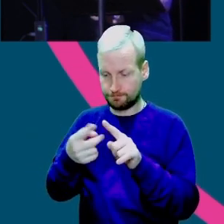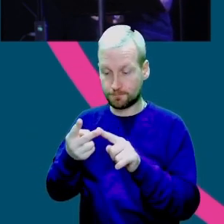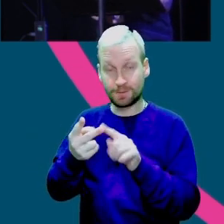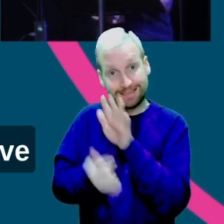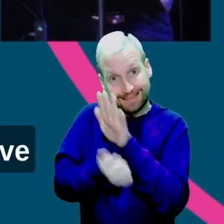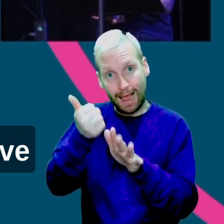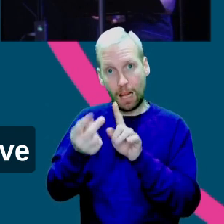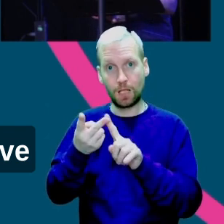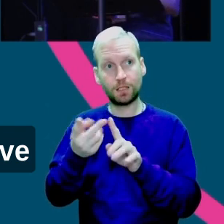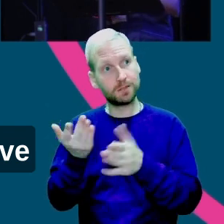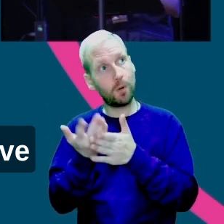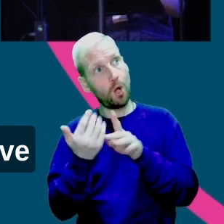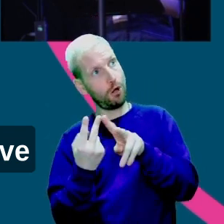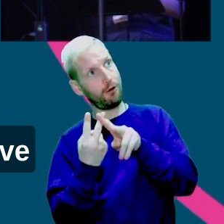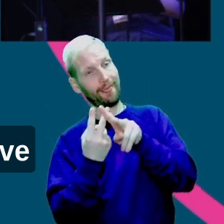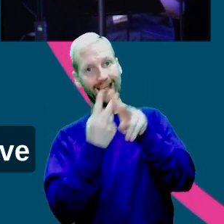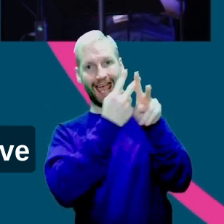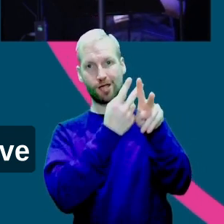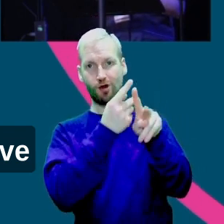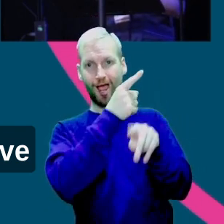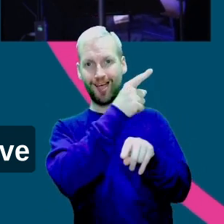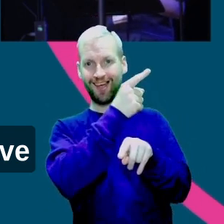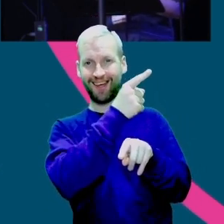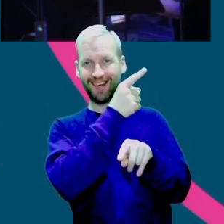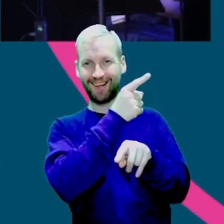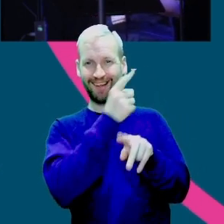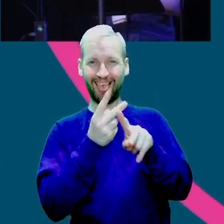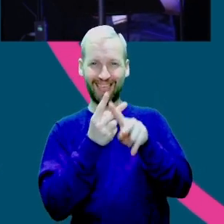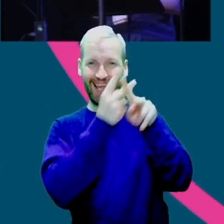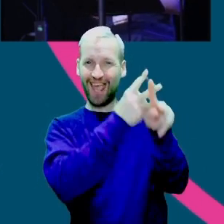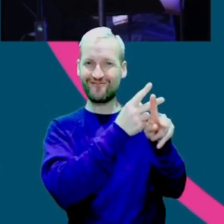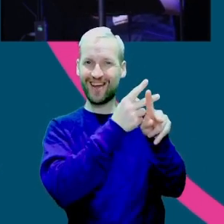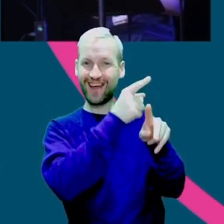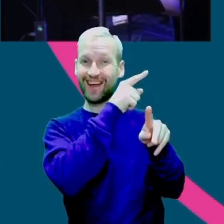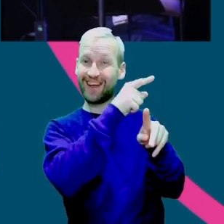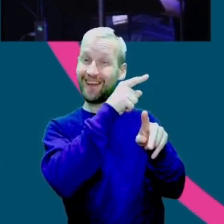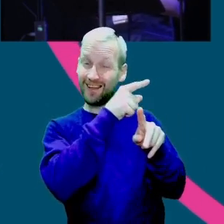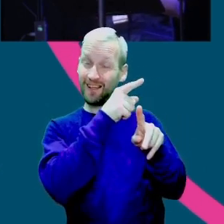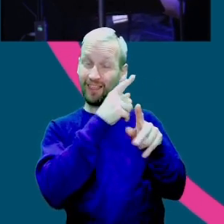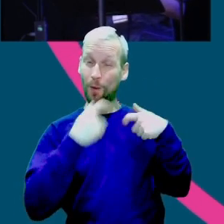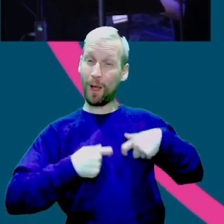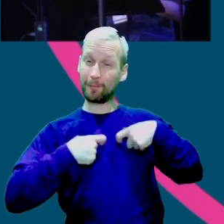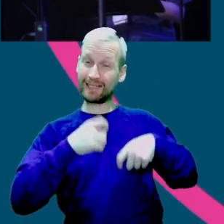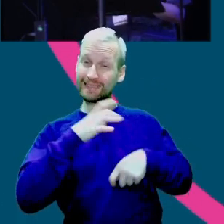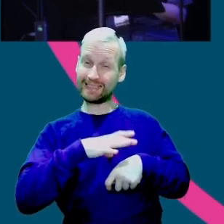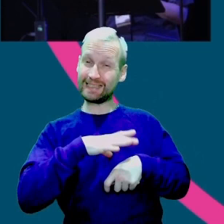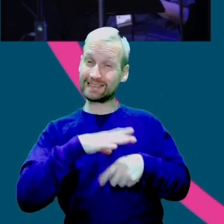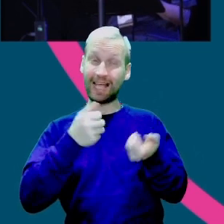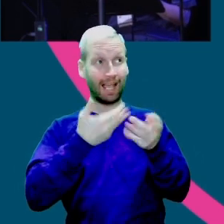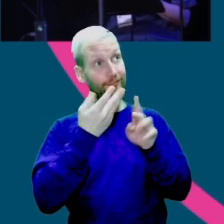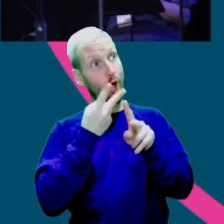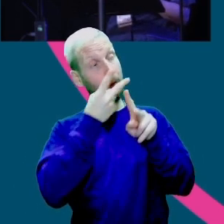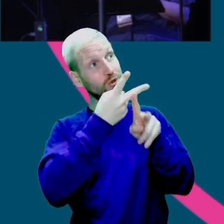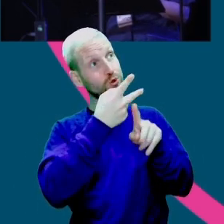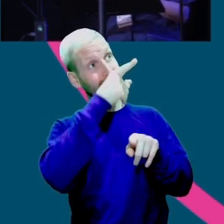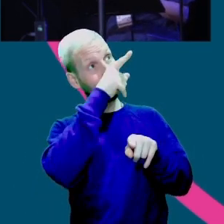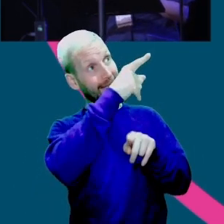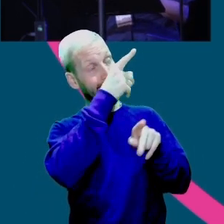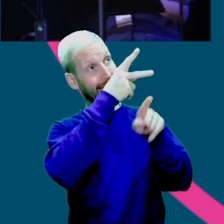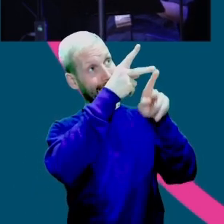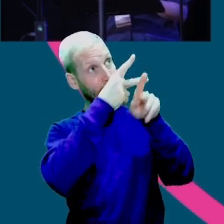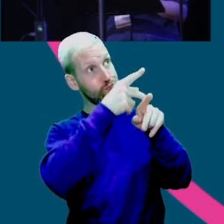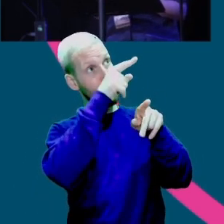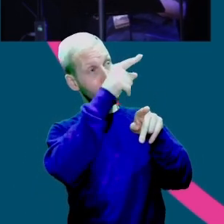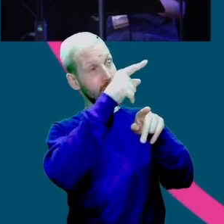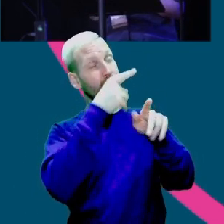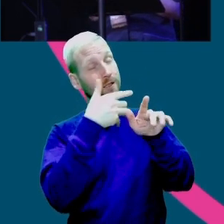carers. It's designed to help those unpaid carers who have their own health and wellbeing needs and to provide opportunities for carers to talk